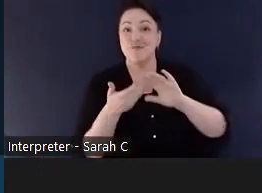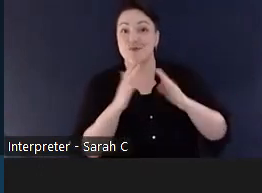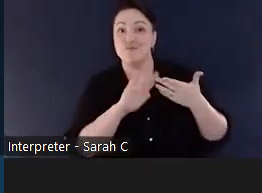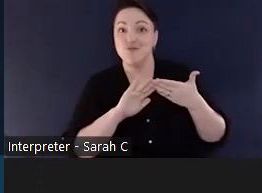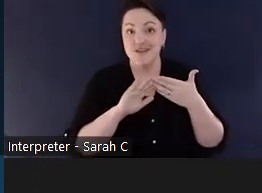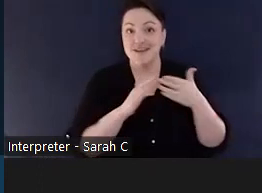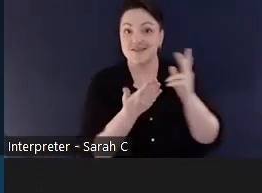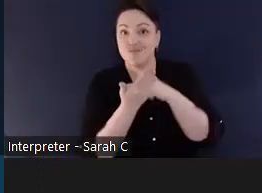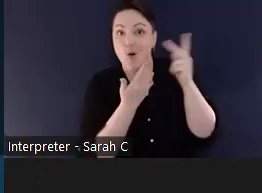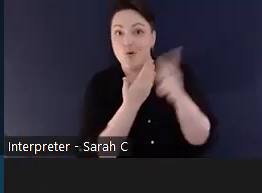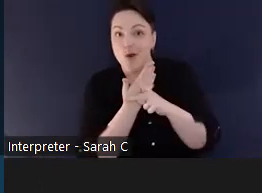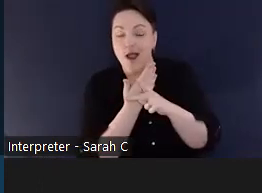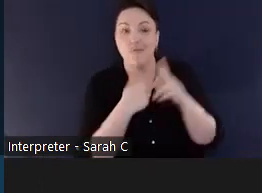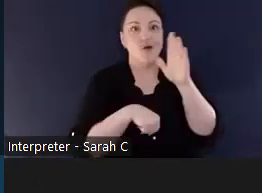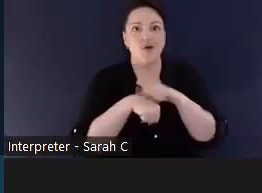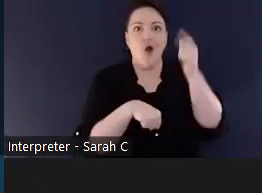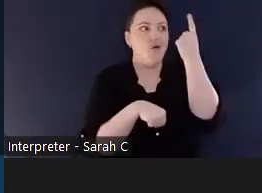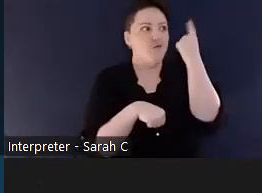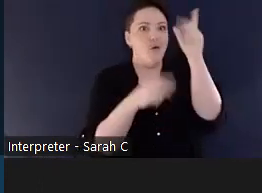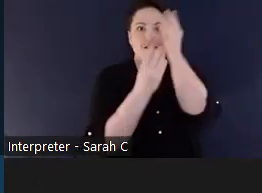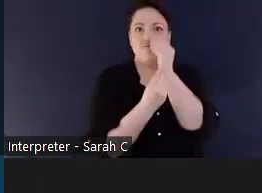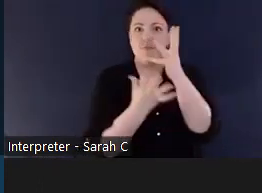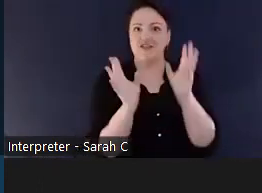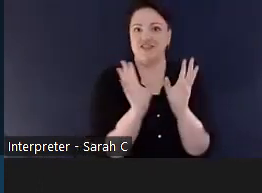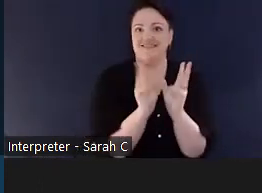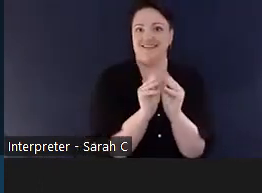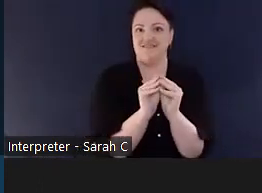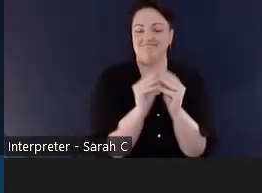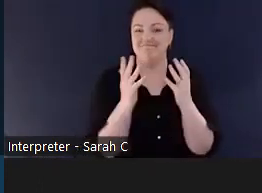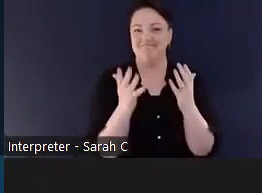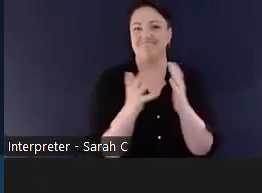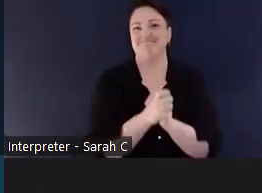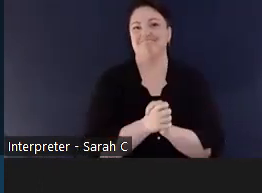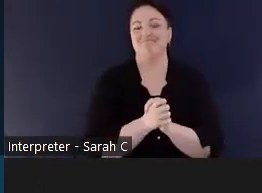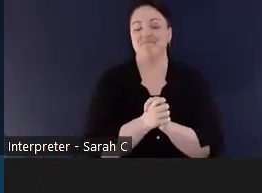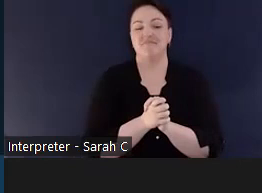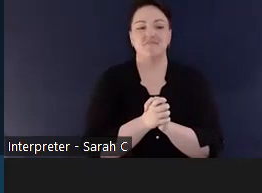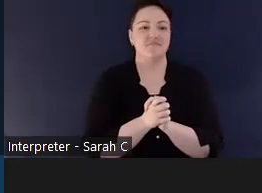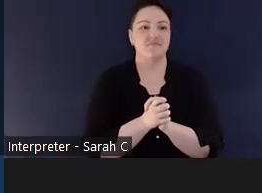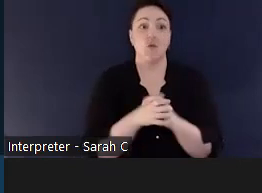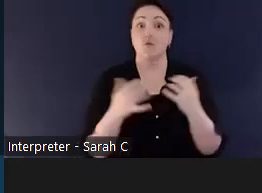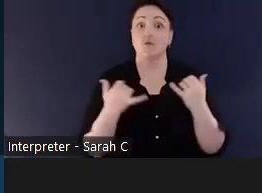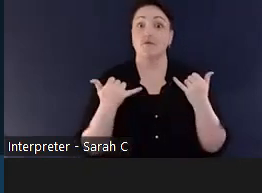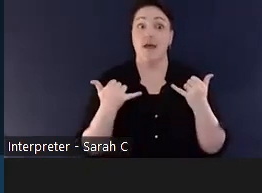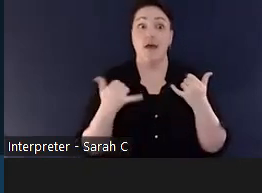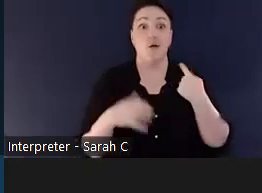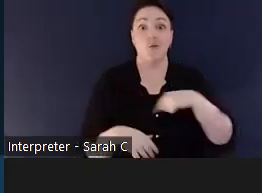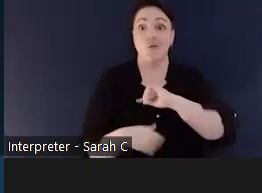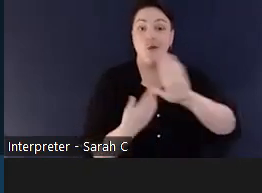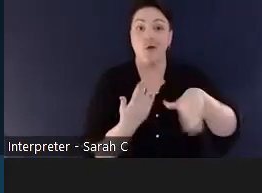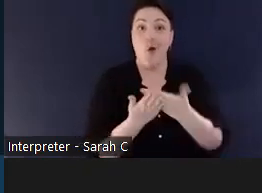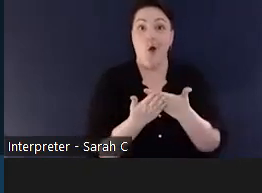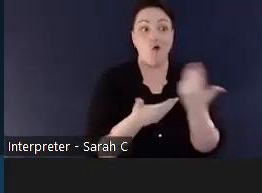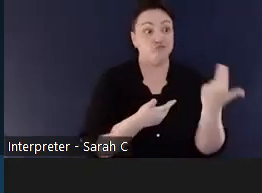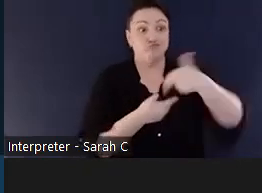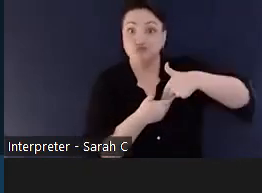Call for Information session. So as everyone is joining the meeting,